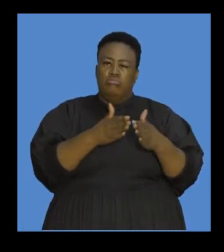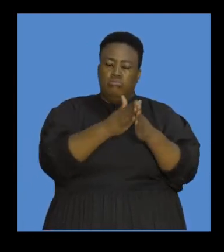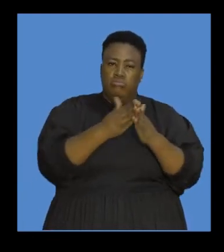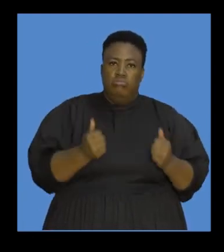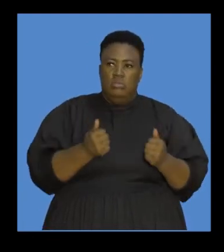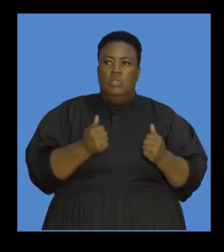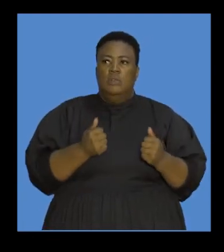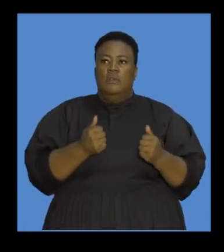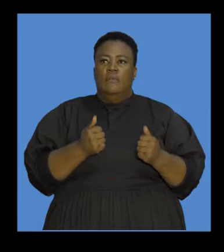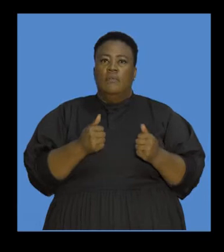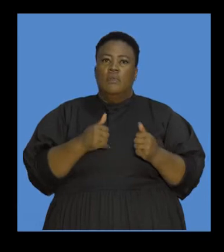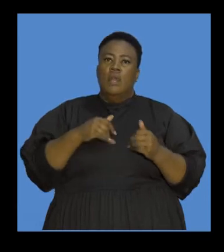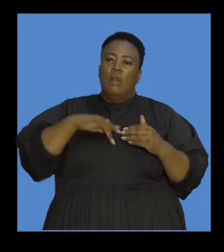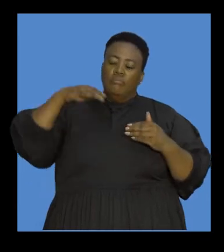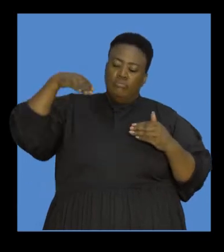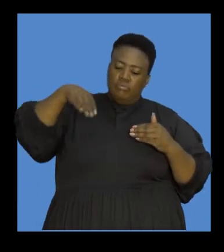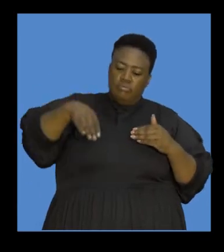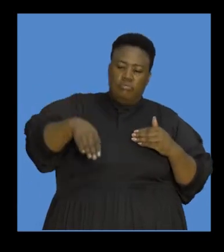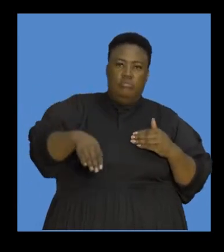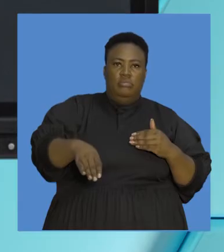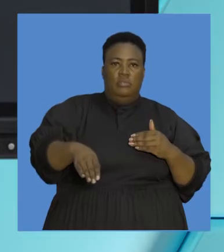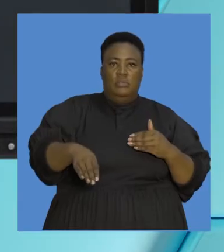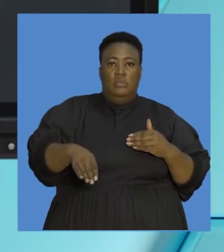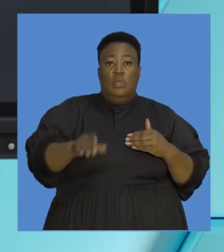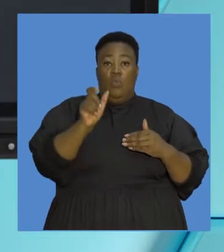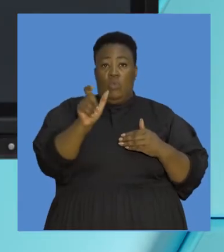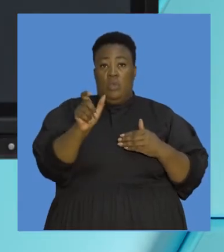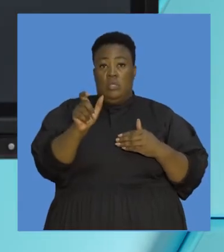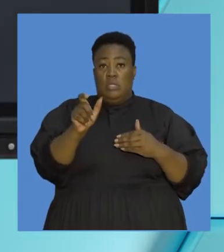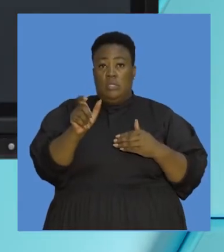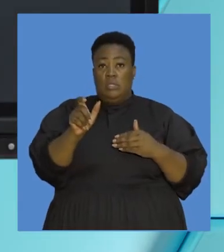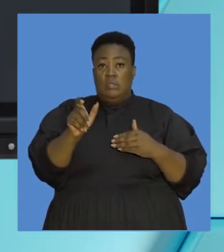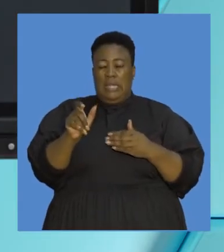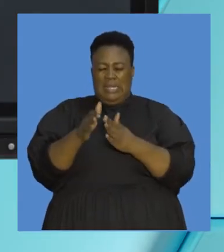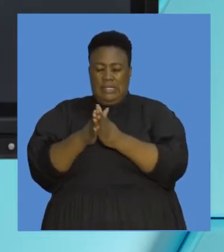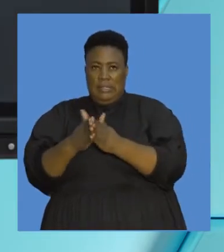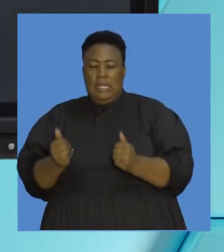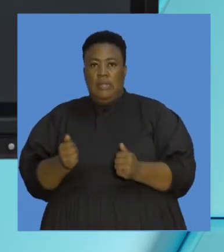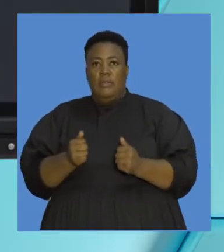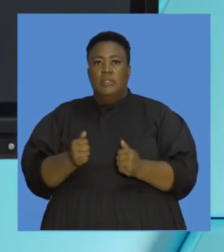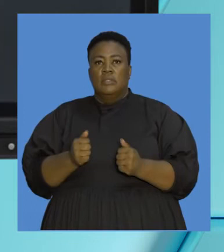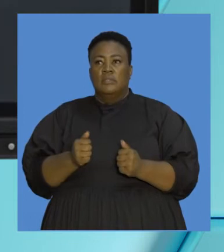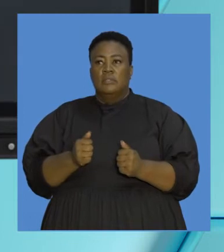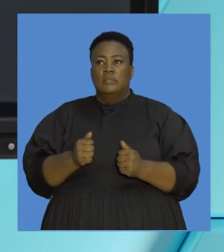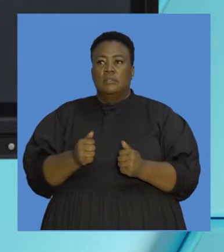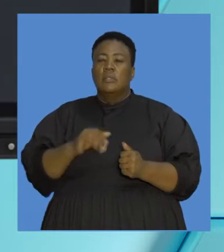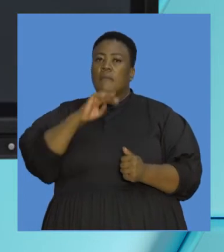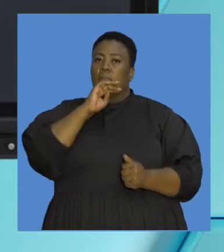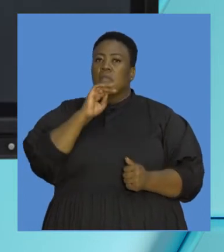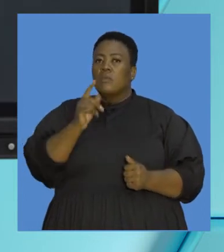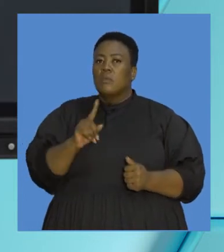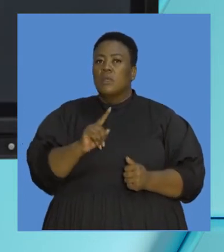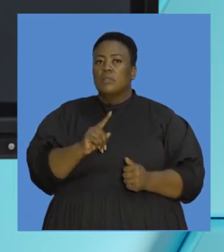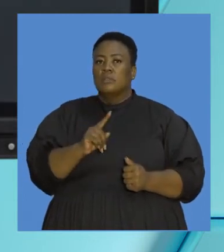accelerates down a slope. Keyword, accelerates. Accelerates